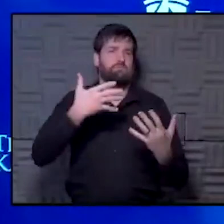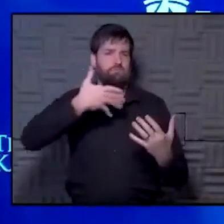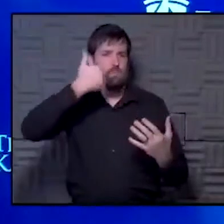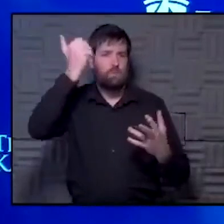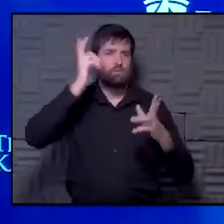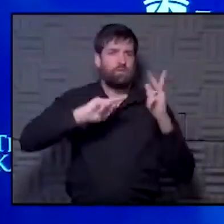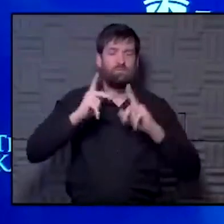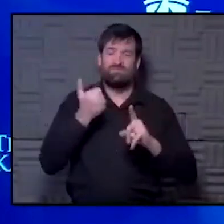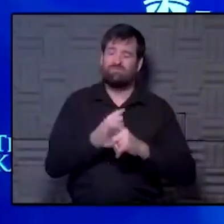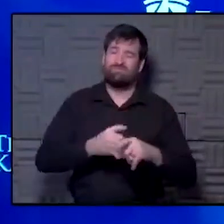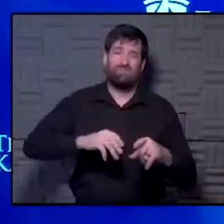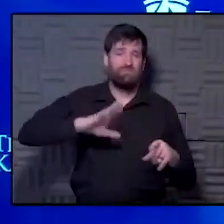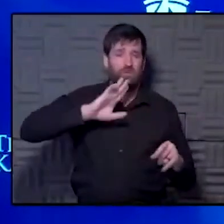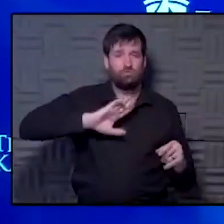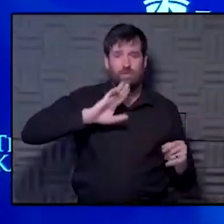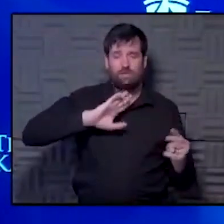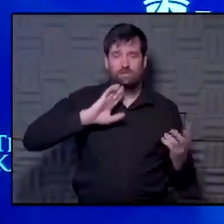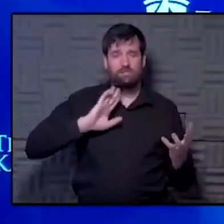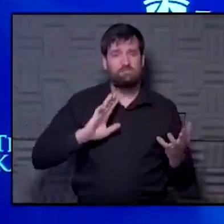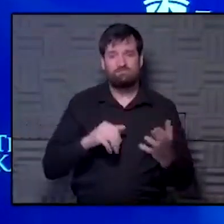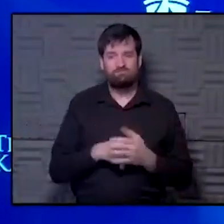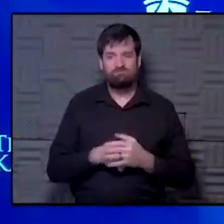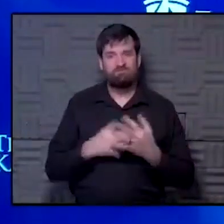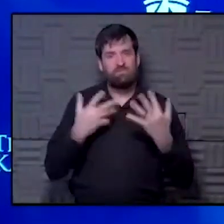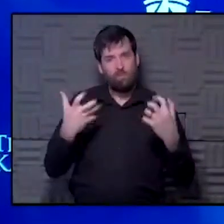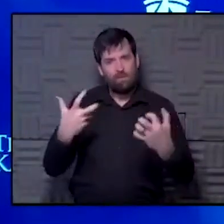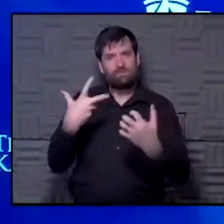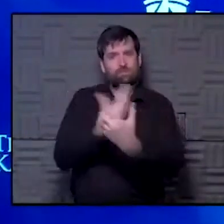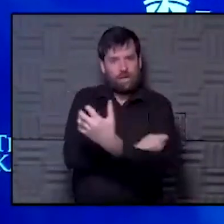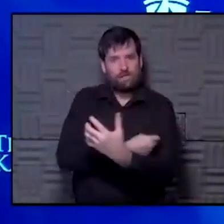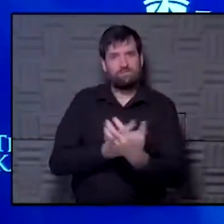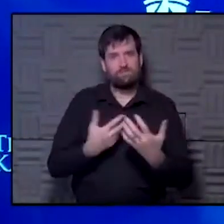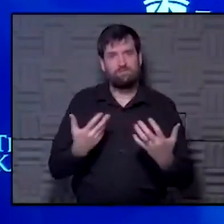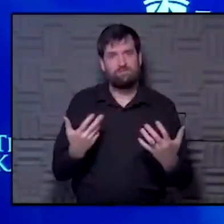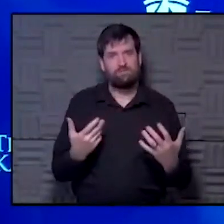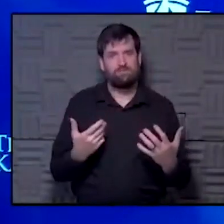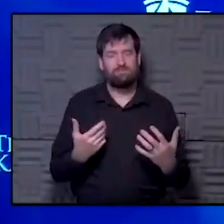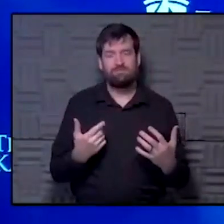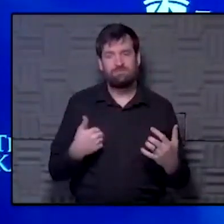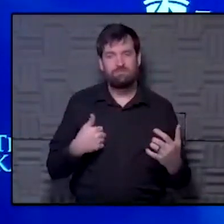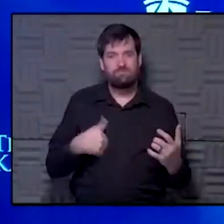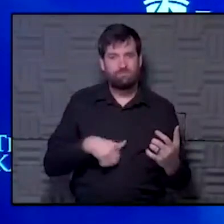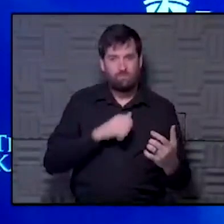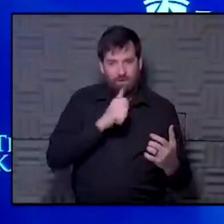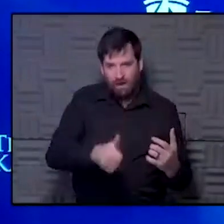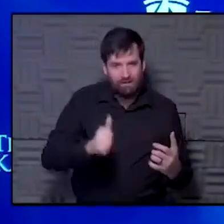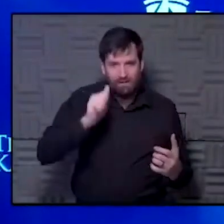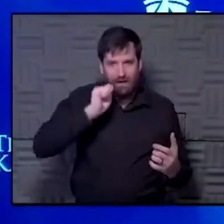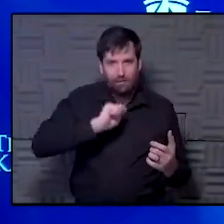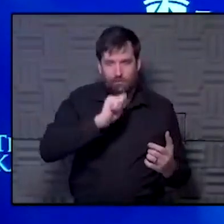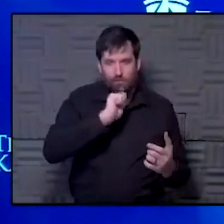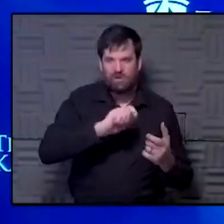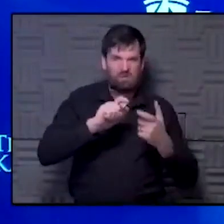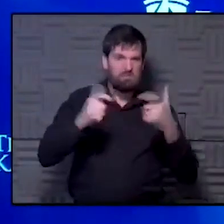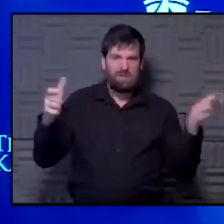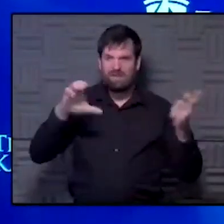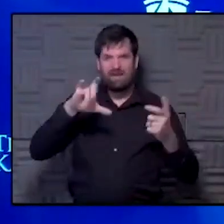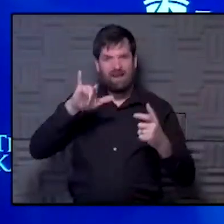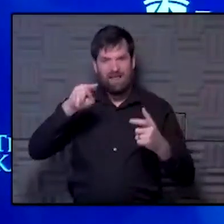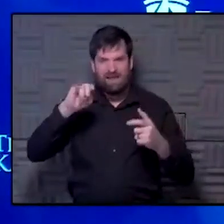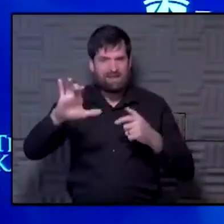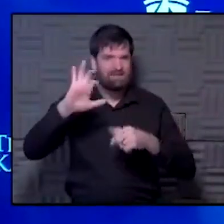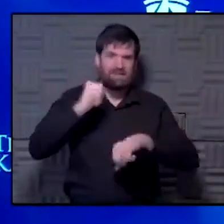are just frustrated that they just want the shot and we are not Arizona having these big clinics set up just